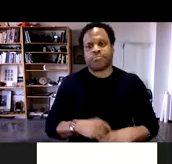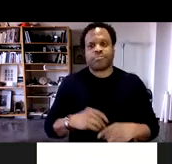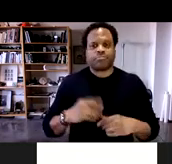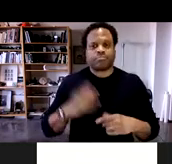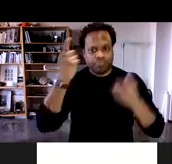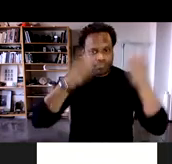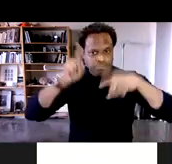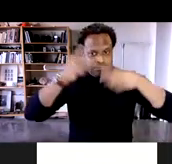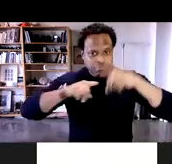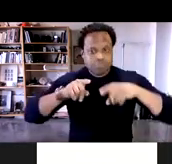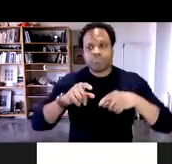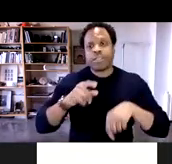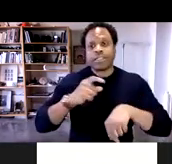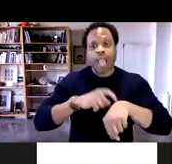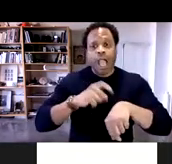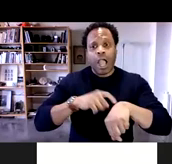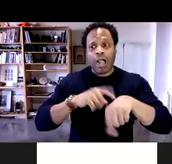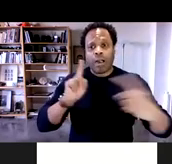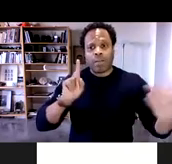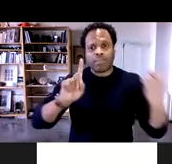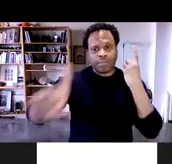and stay closed off to everyone.